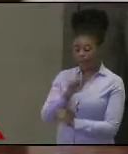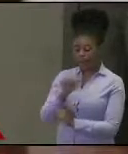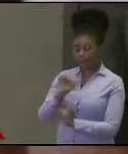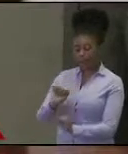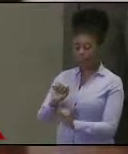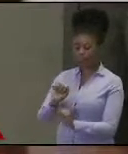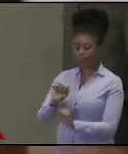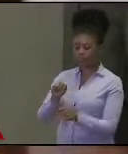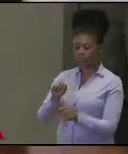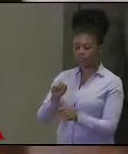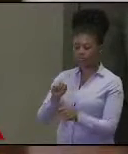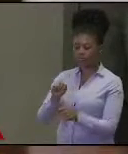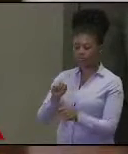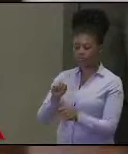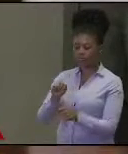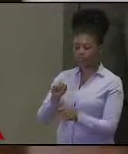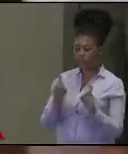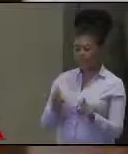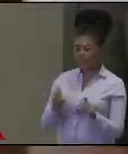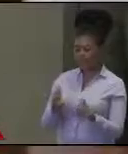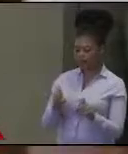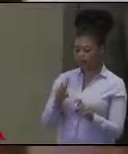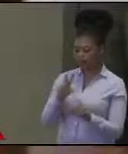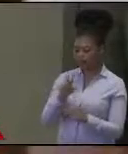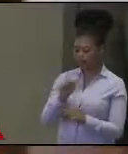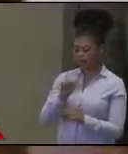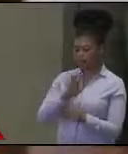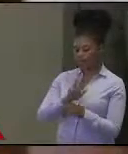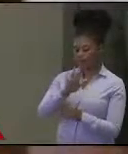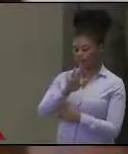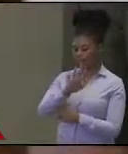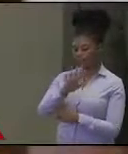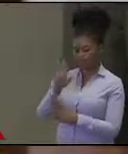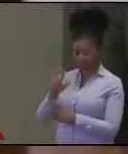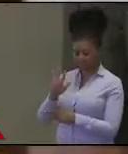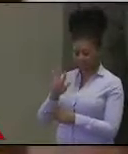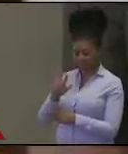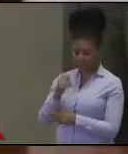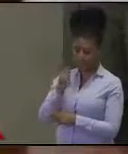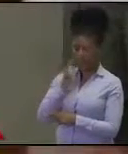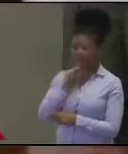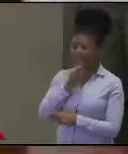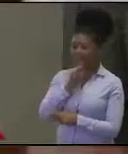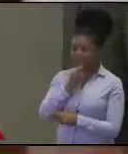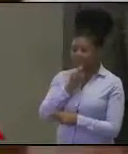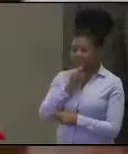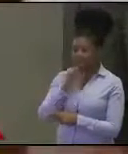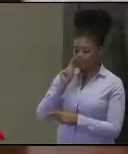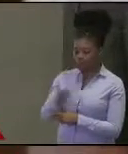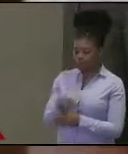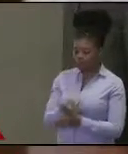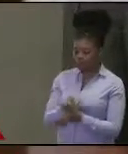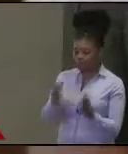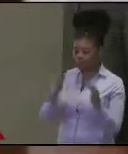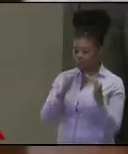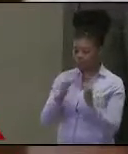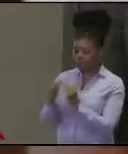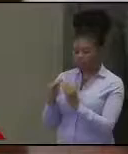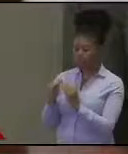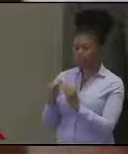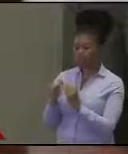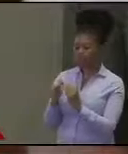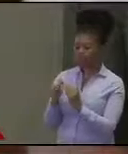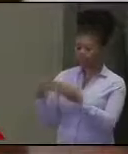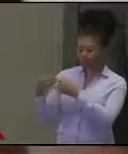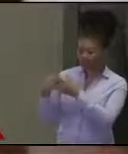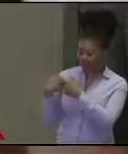in Kliptown on the 26th of June in 1955 declared that there shall be houses, security,